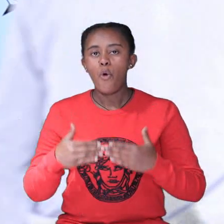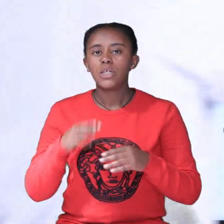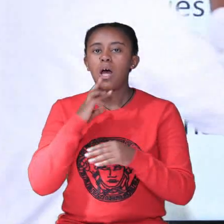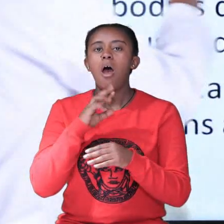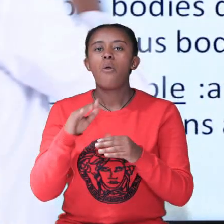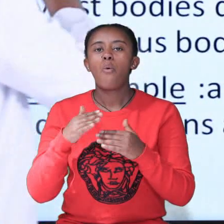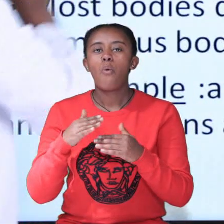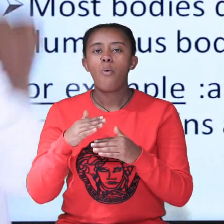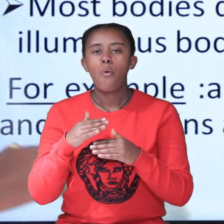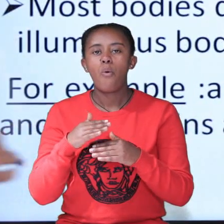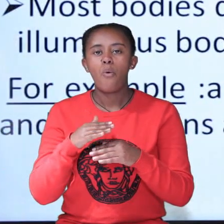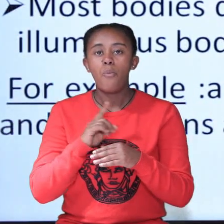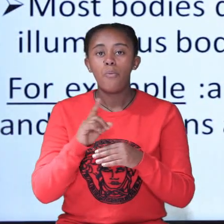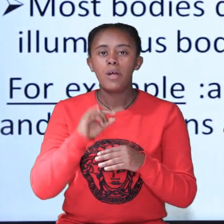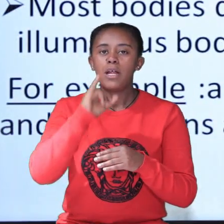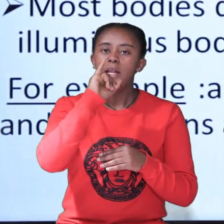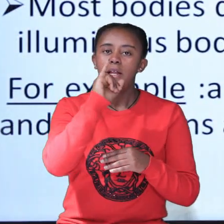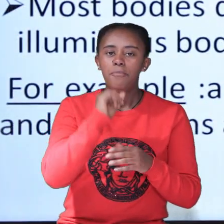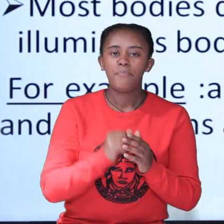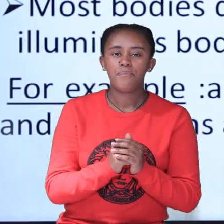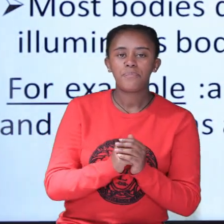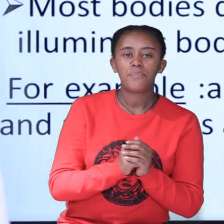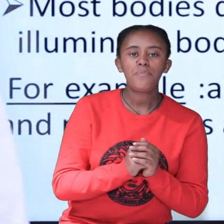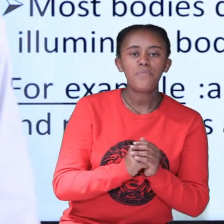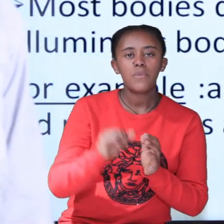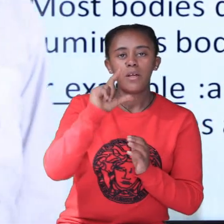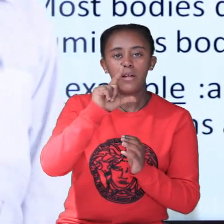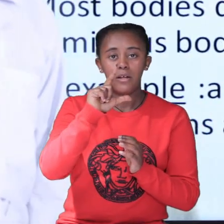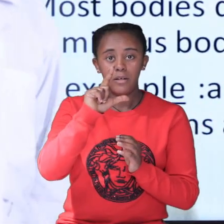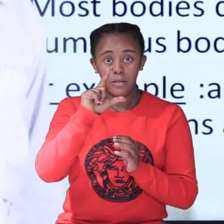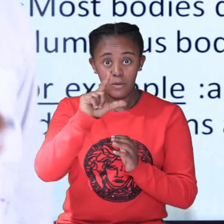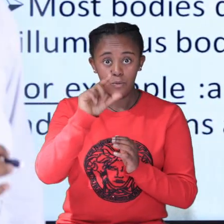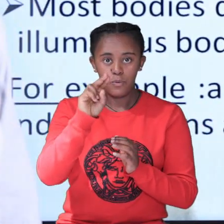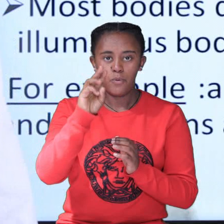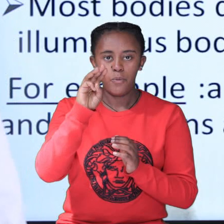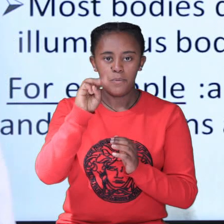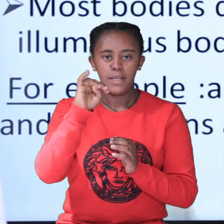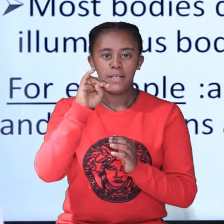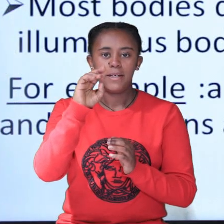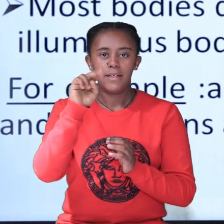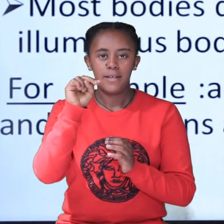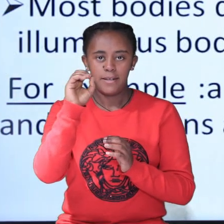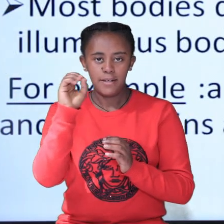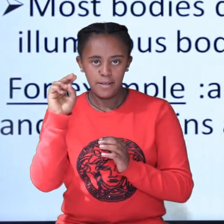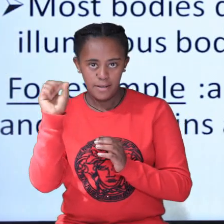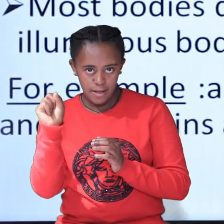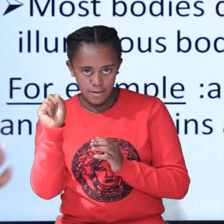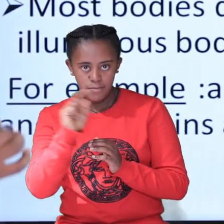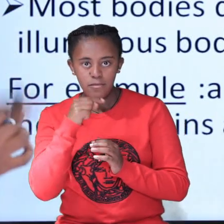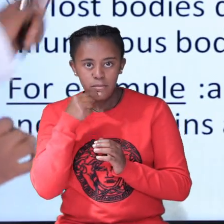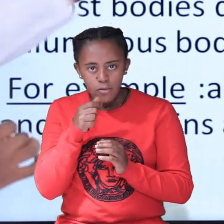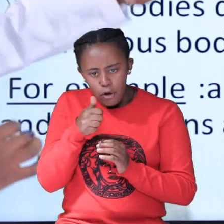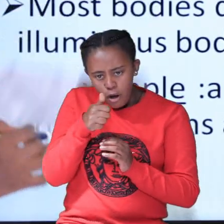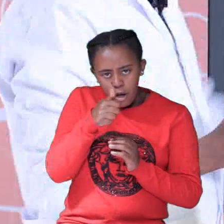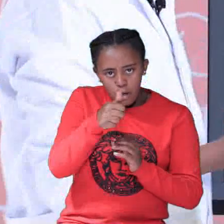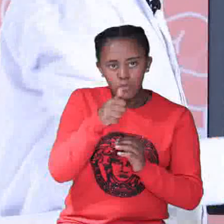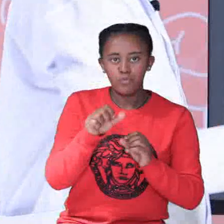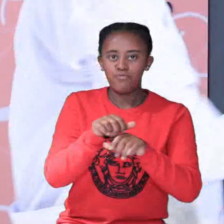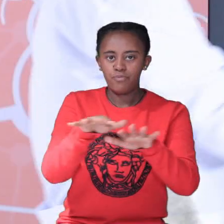called luminous bodies. These luminous bodies generate light by their own. For